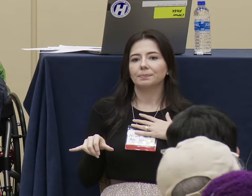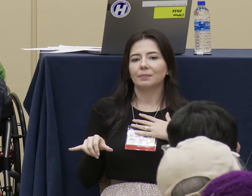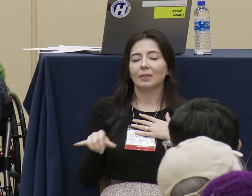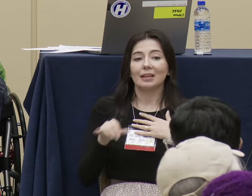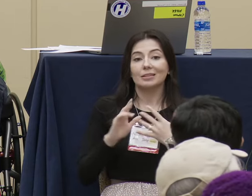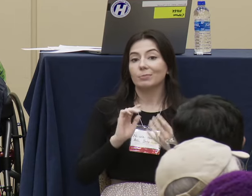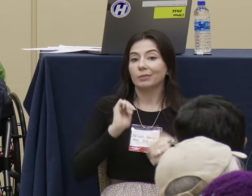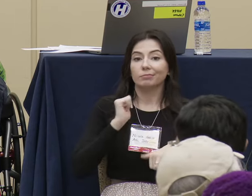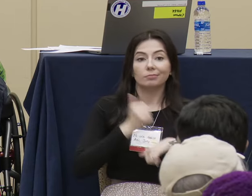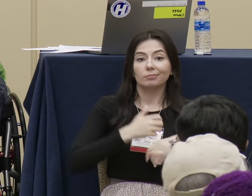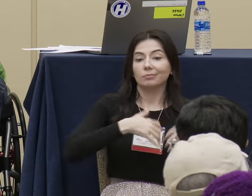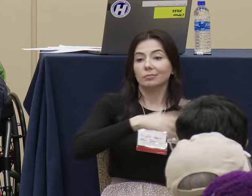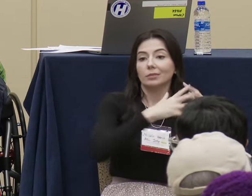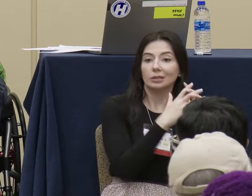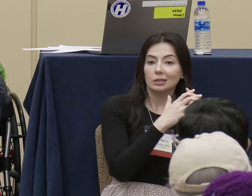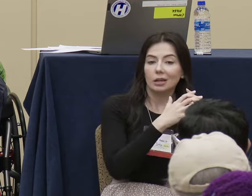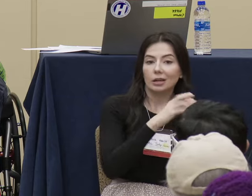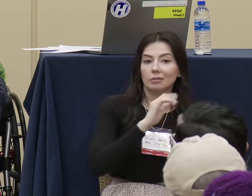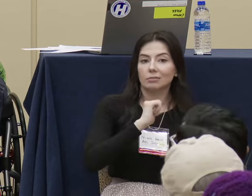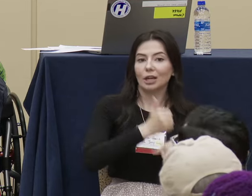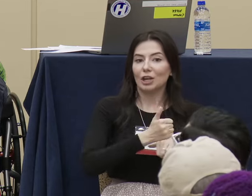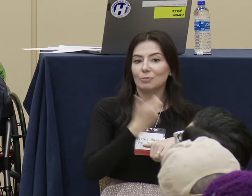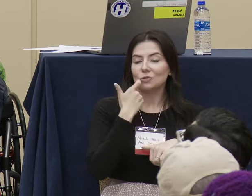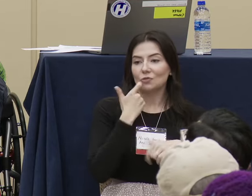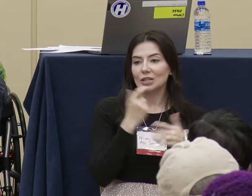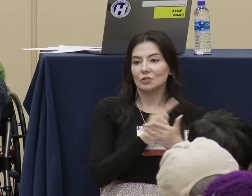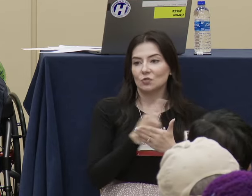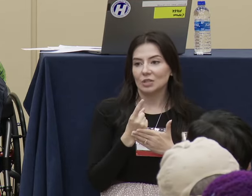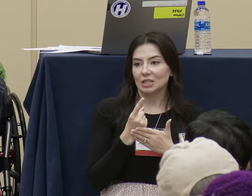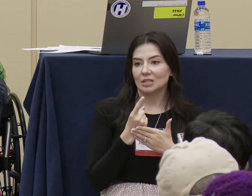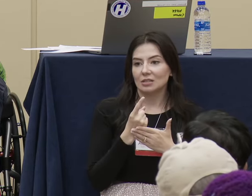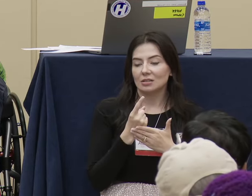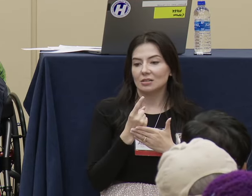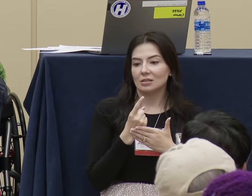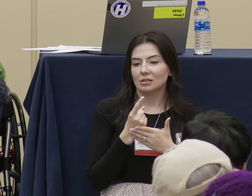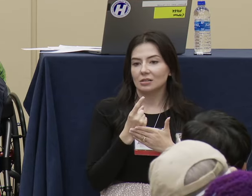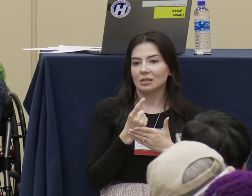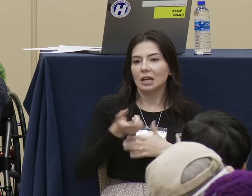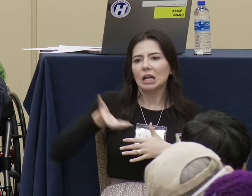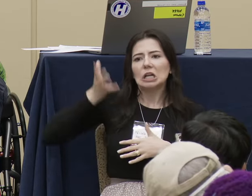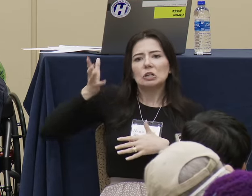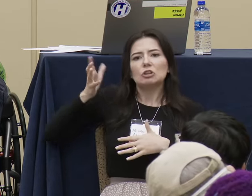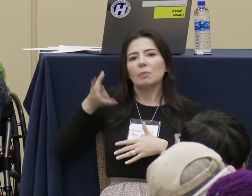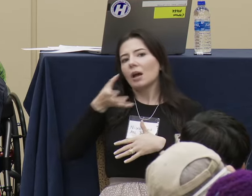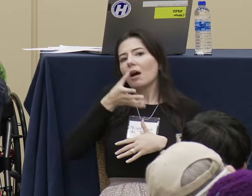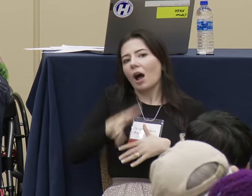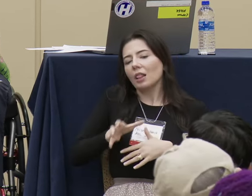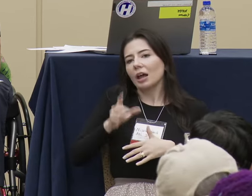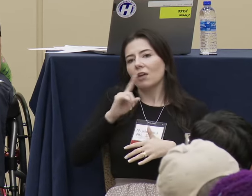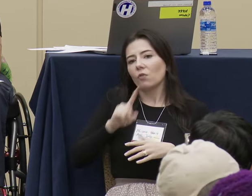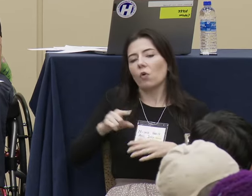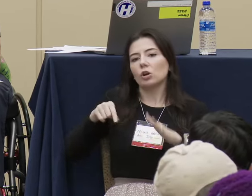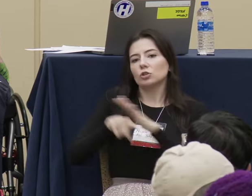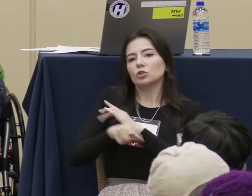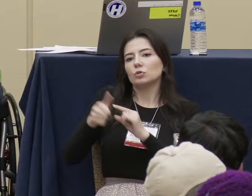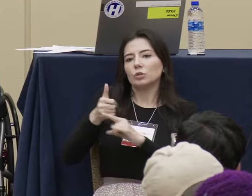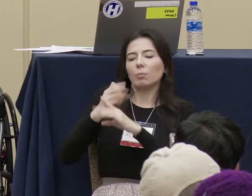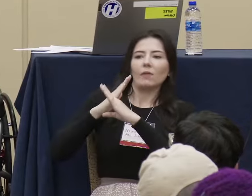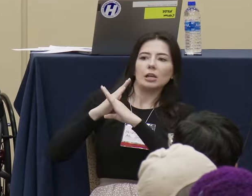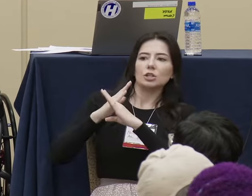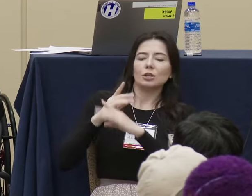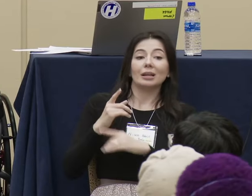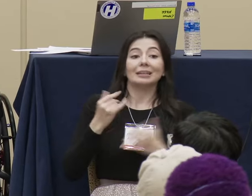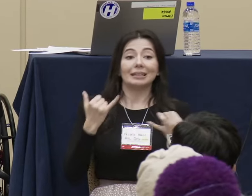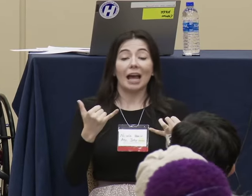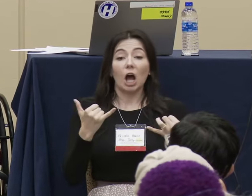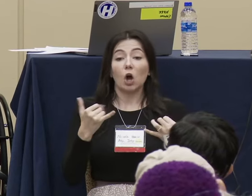rolled out in recent weeks. It used to be a hotline for suicide prevention, and now it's a hotline for everybody